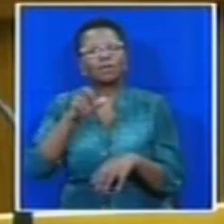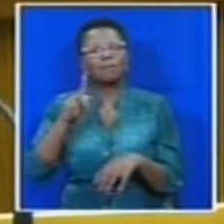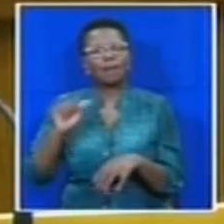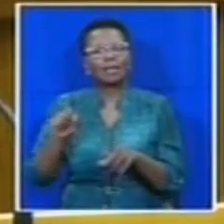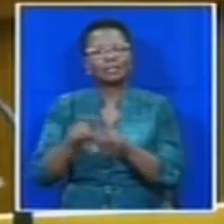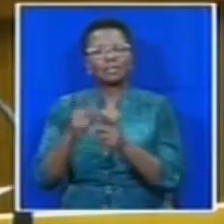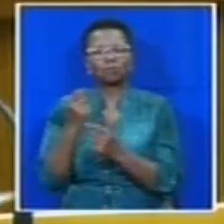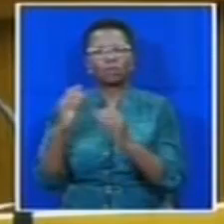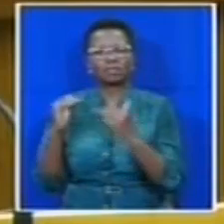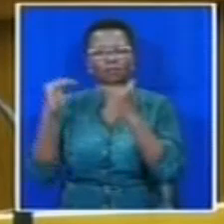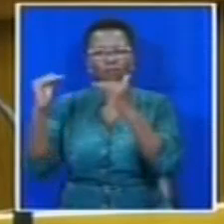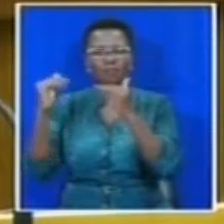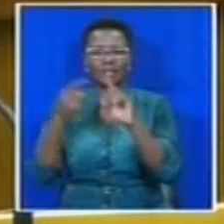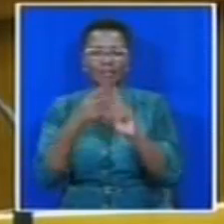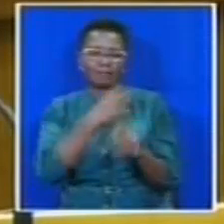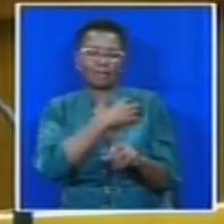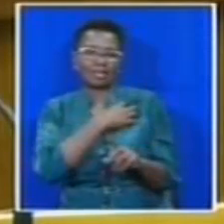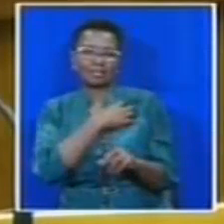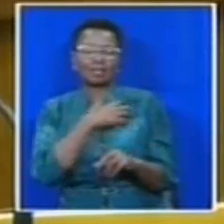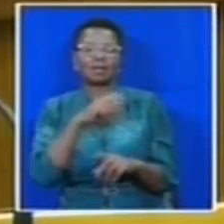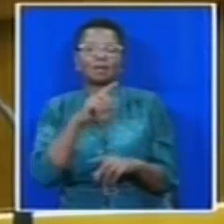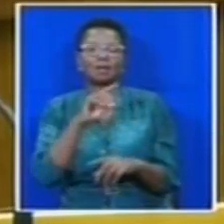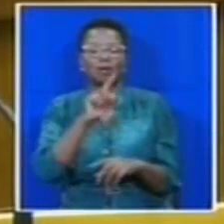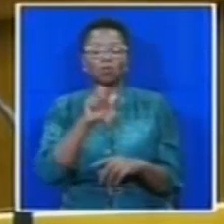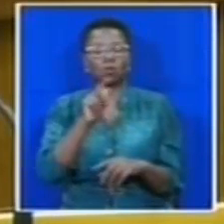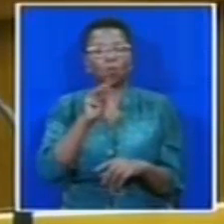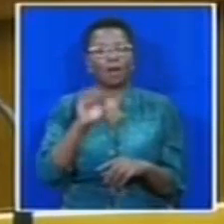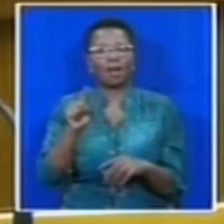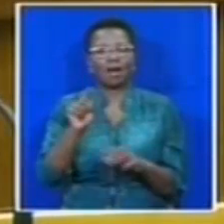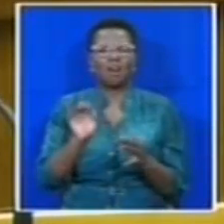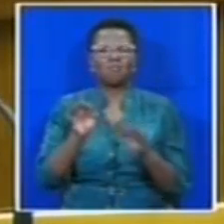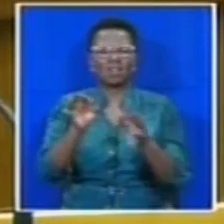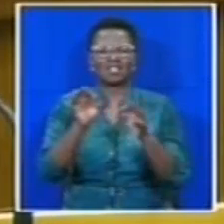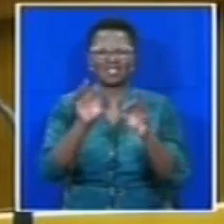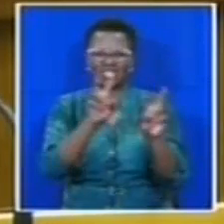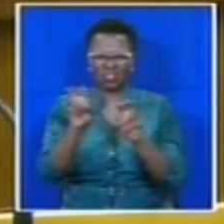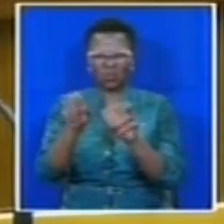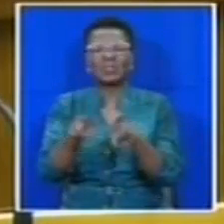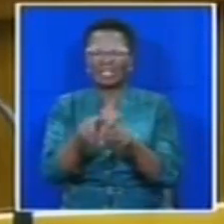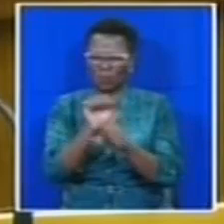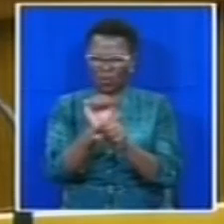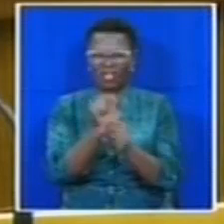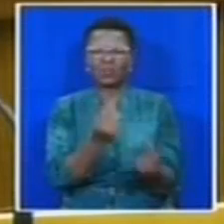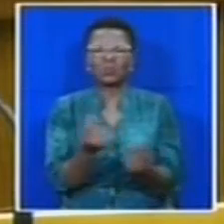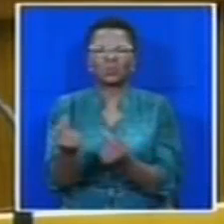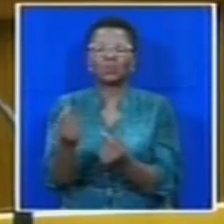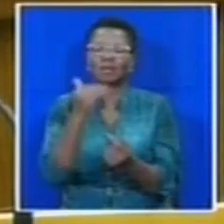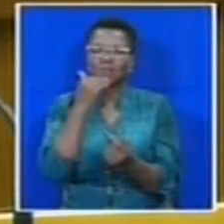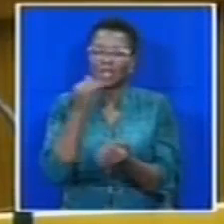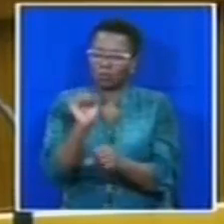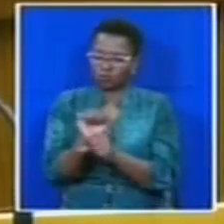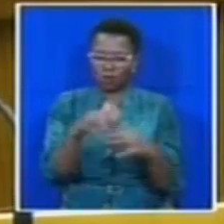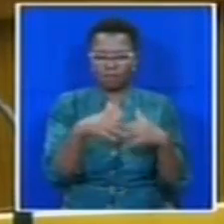Zokwana's promotion of our agriculture and forestry sectors, where there is still so much potential, both for job